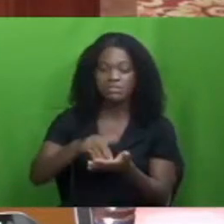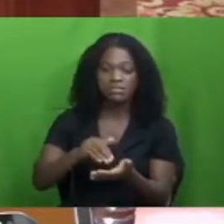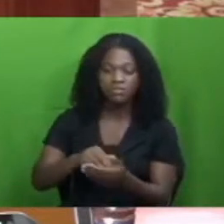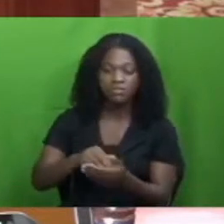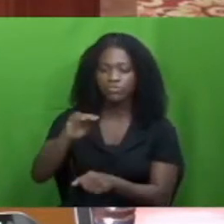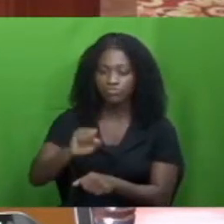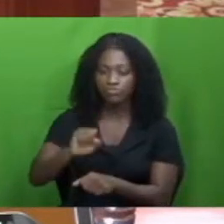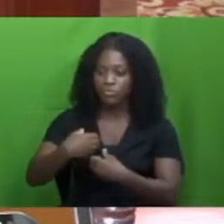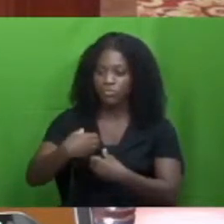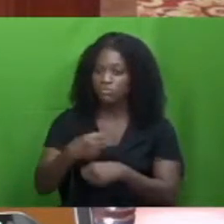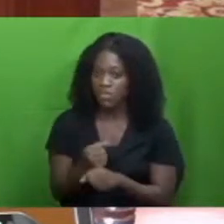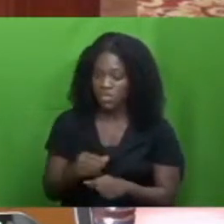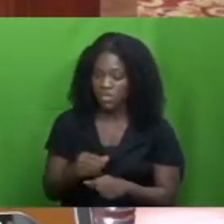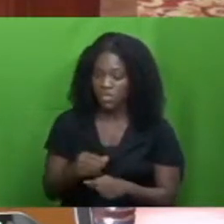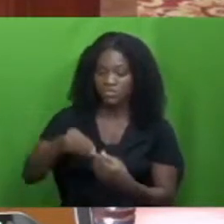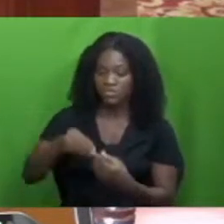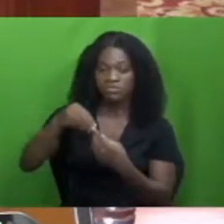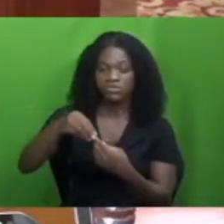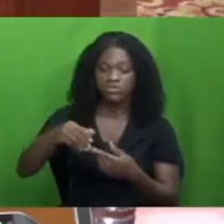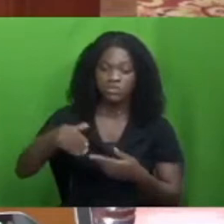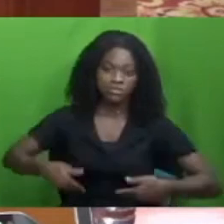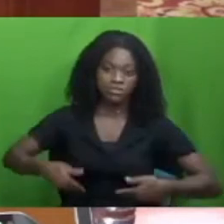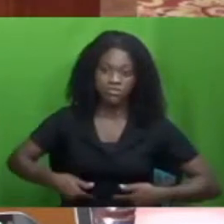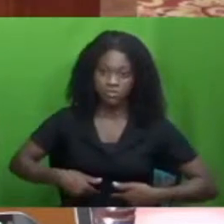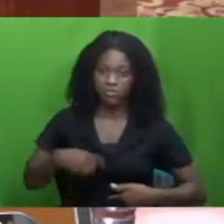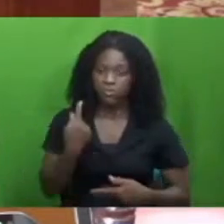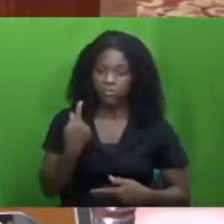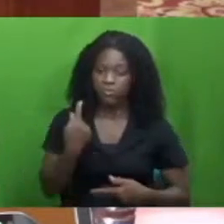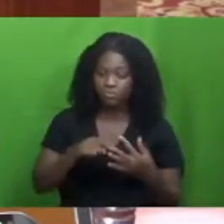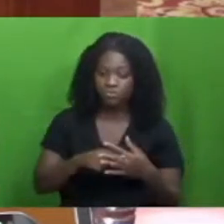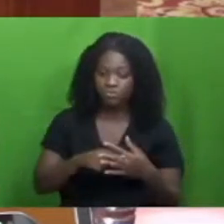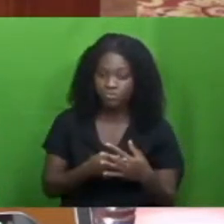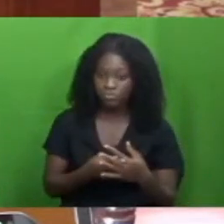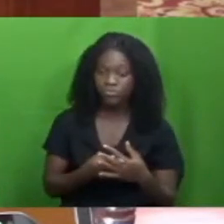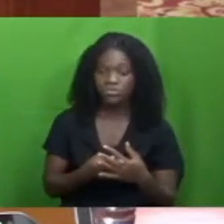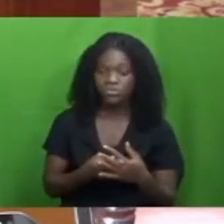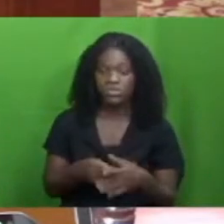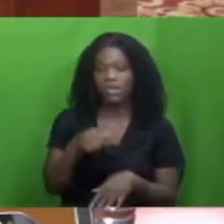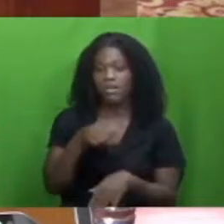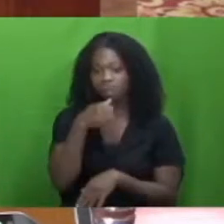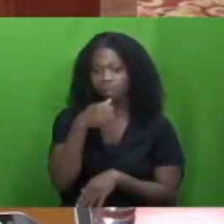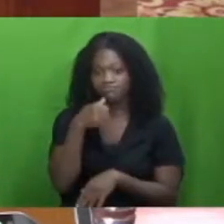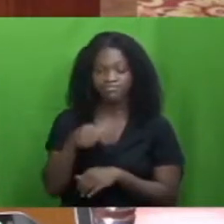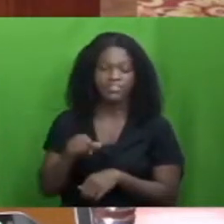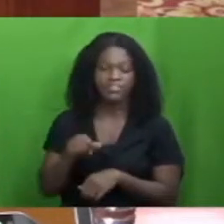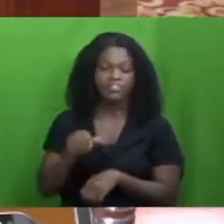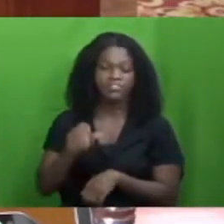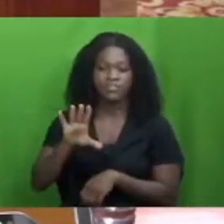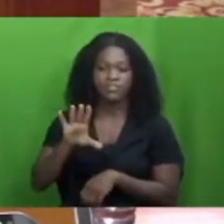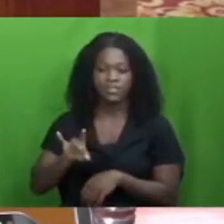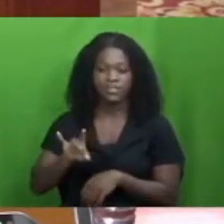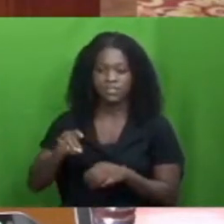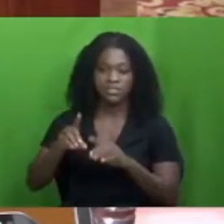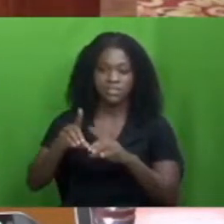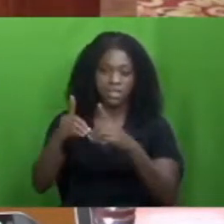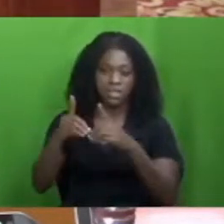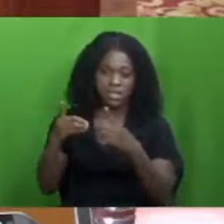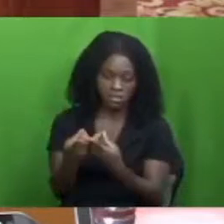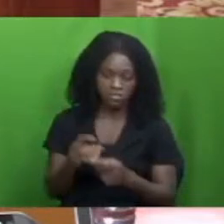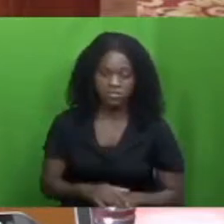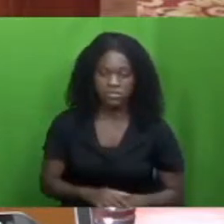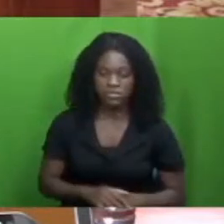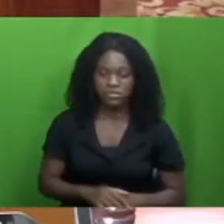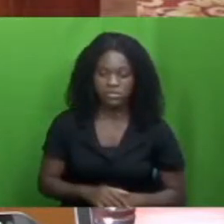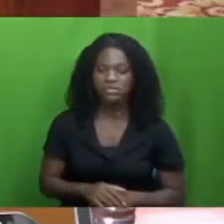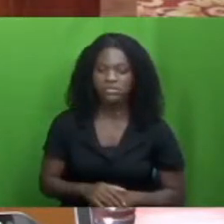the youth who have been mobilized to establish agro-processing factories in 58 districts. Mr. Speaker, government initiated